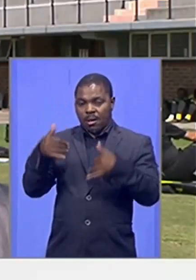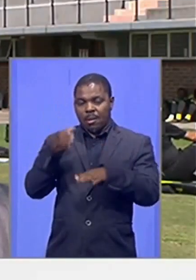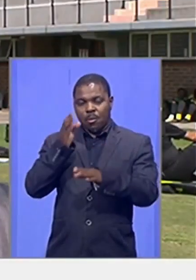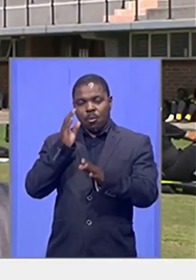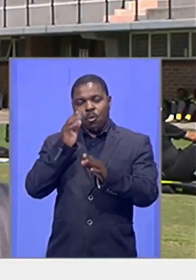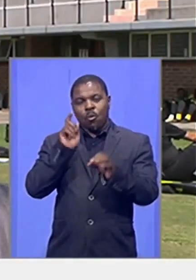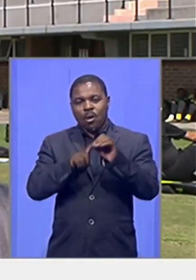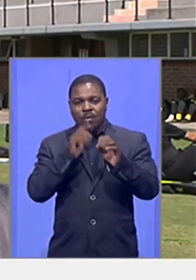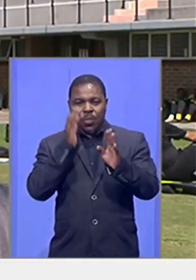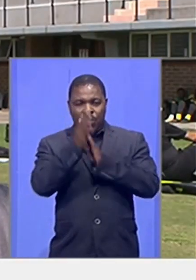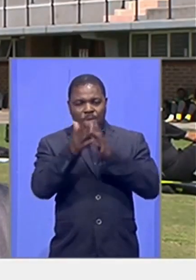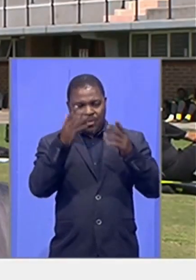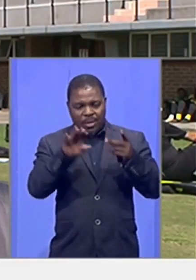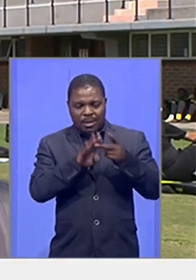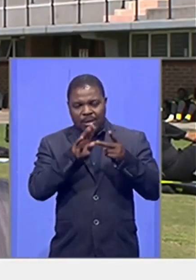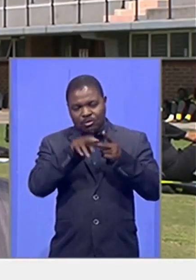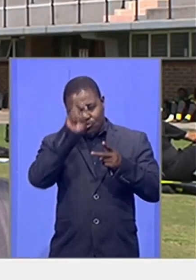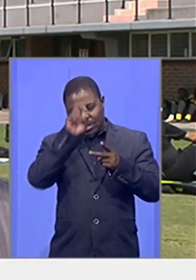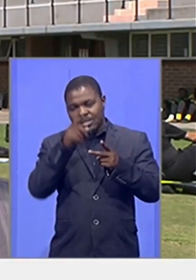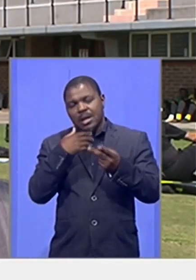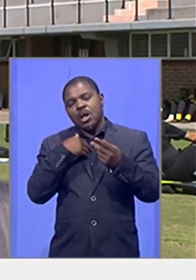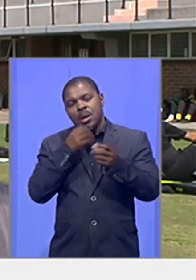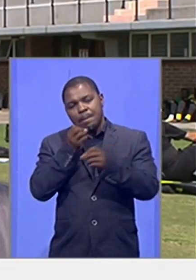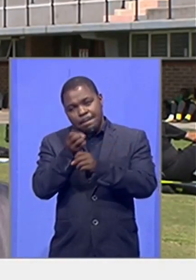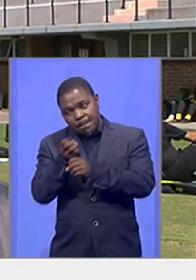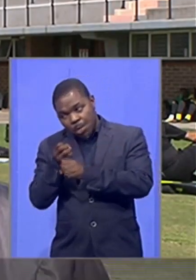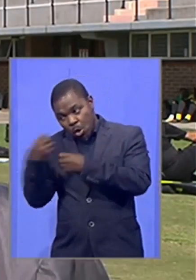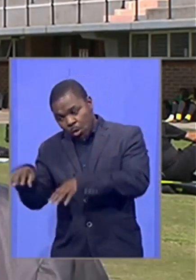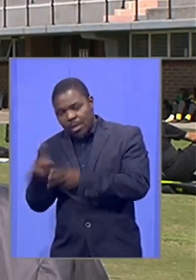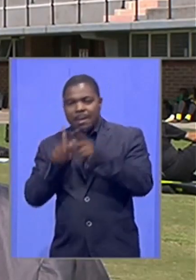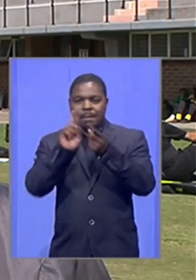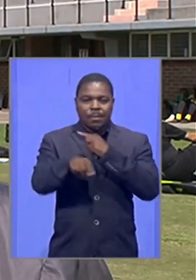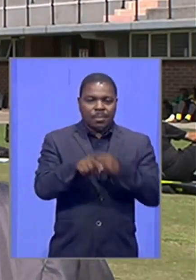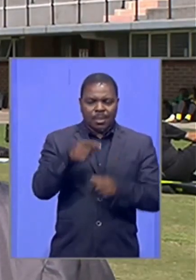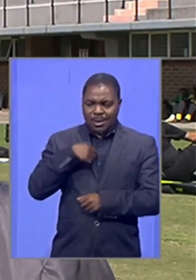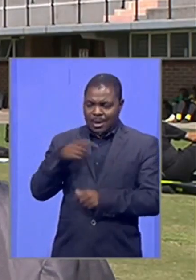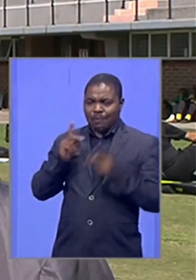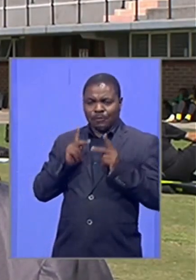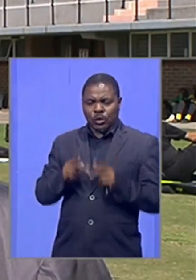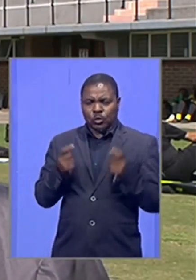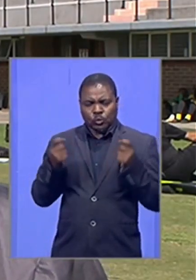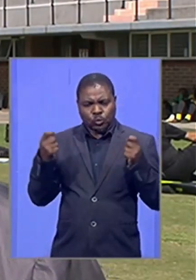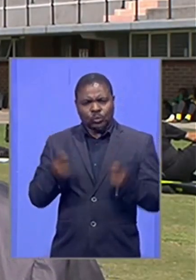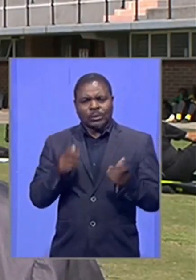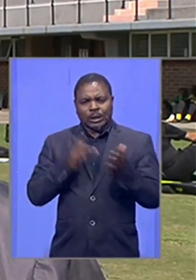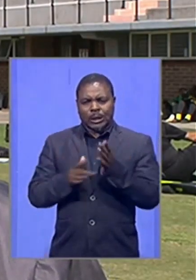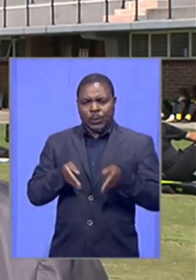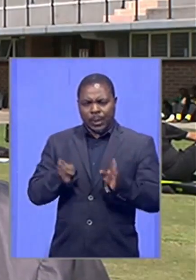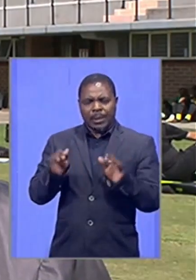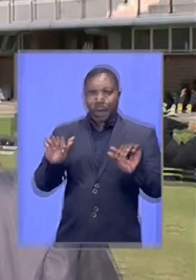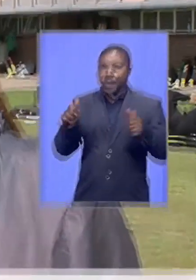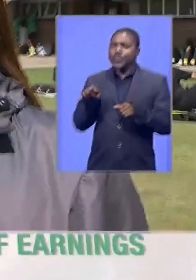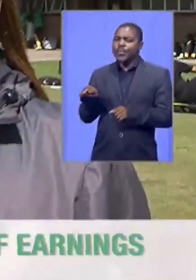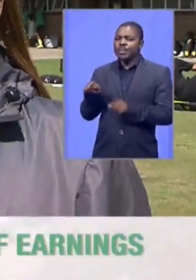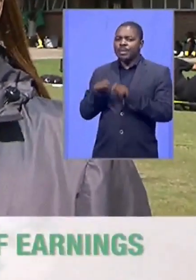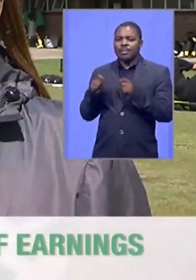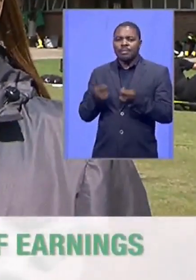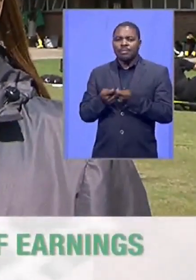Russia, lost to them and beat them. But what they bring is the physicality. Technically, they're really good,